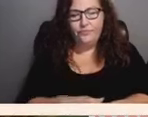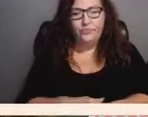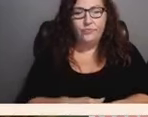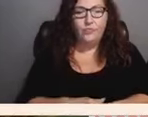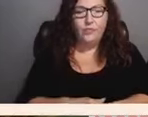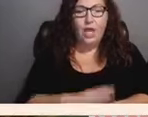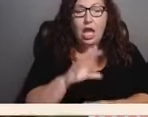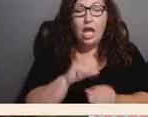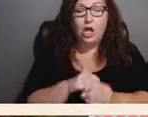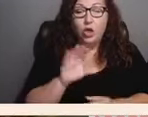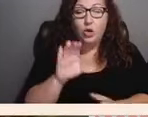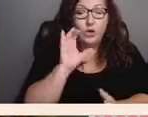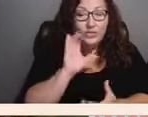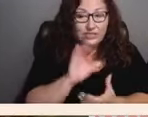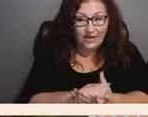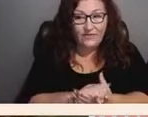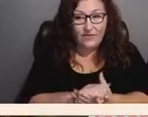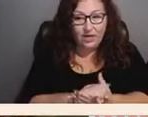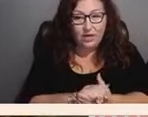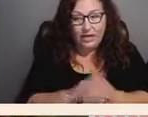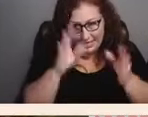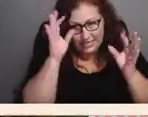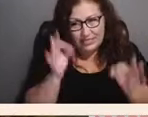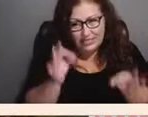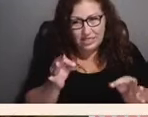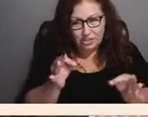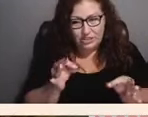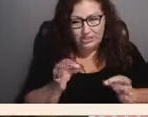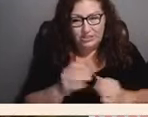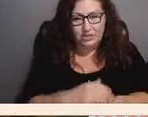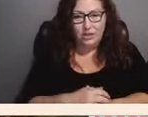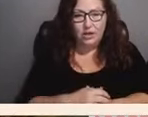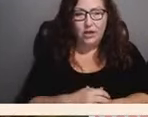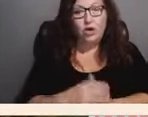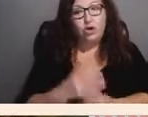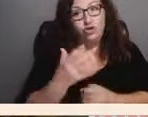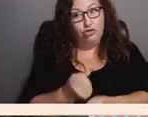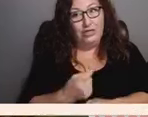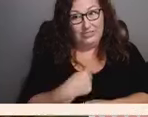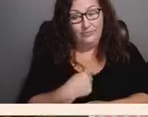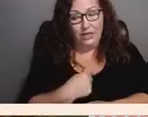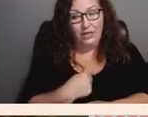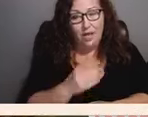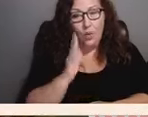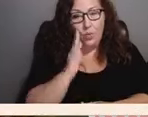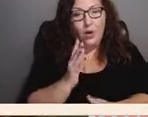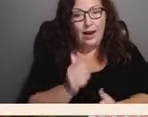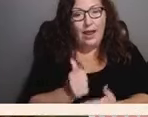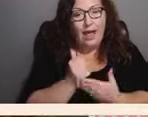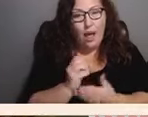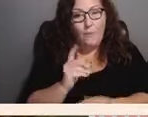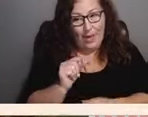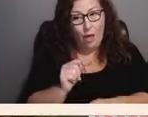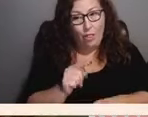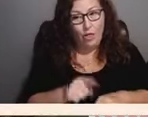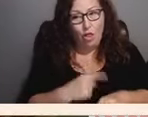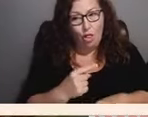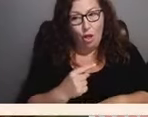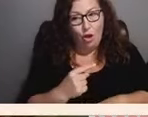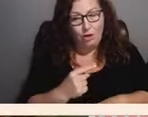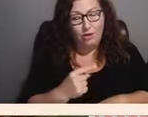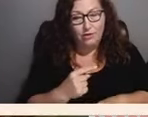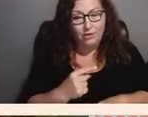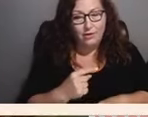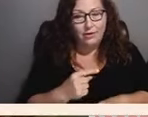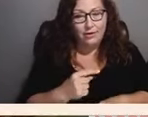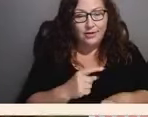significant other in the decision making. Trust me, it will help out in the long run when you start to bounce